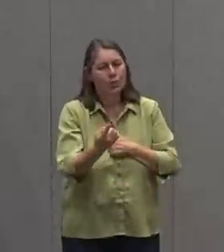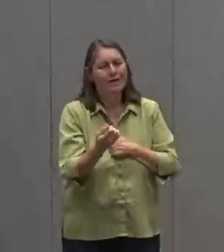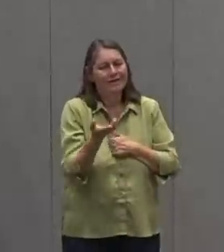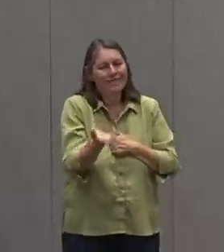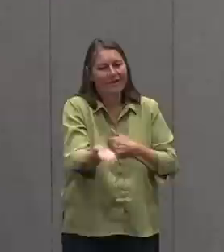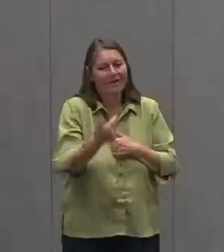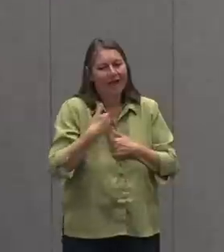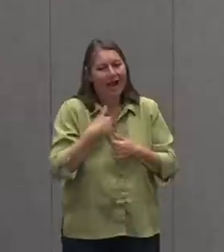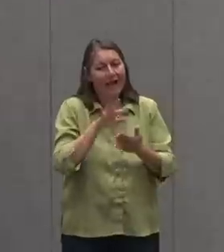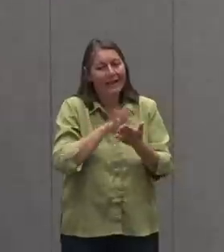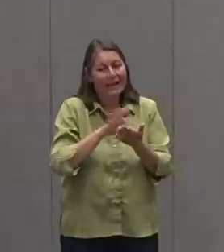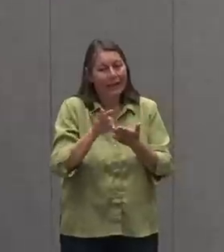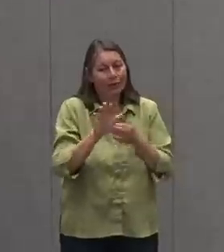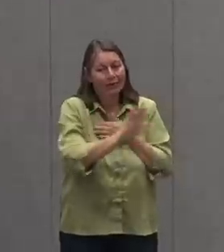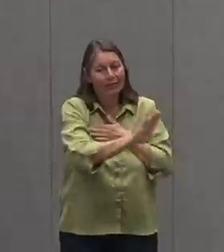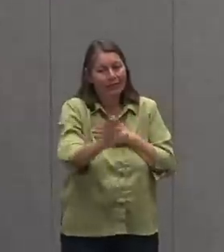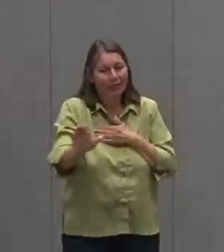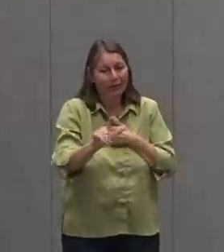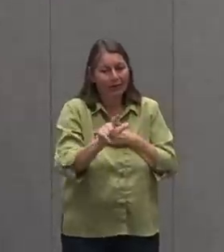their legs too.